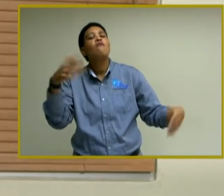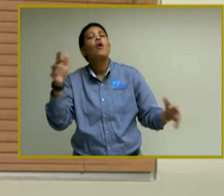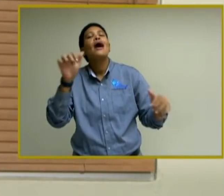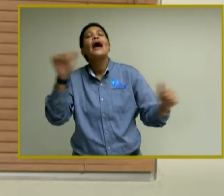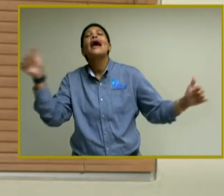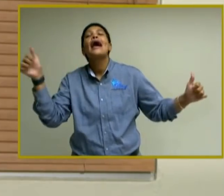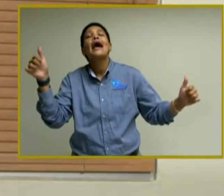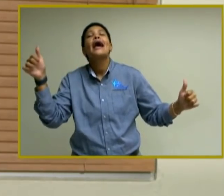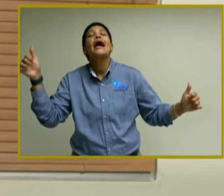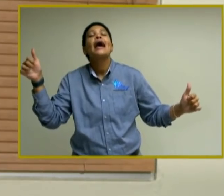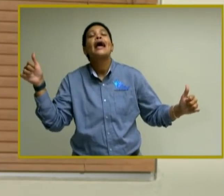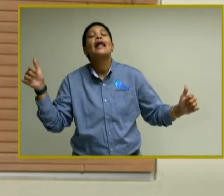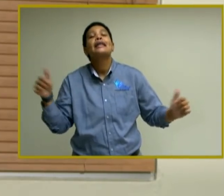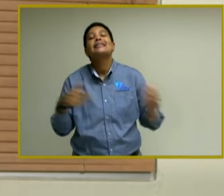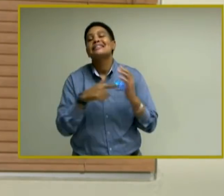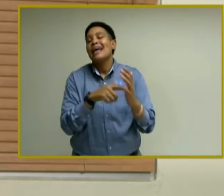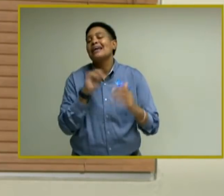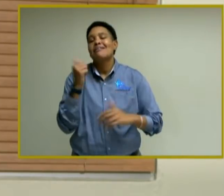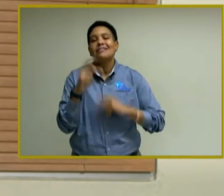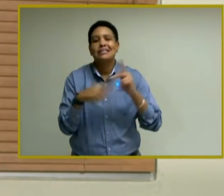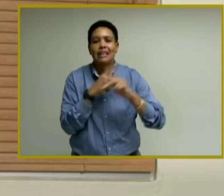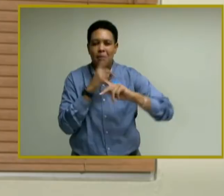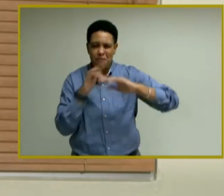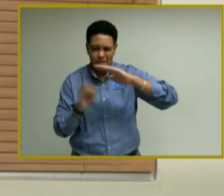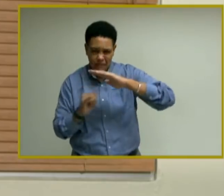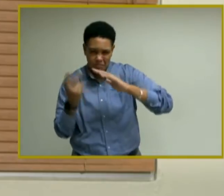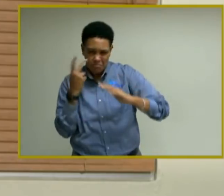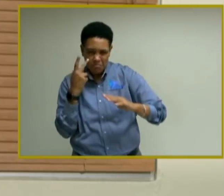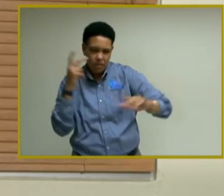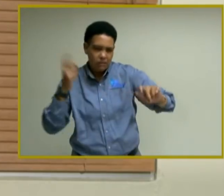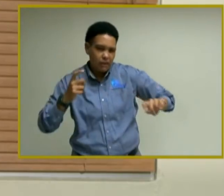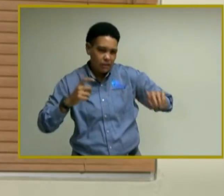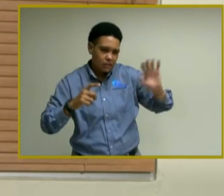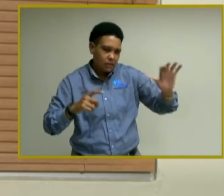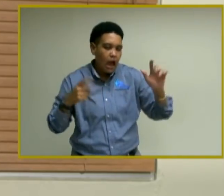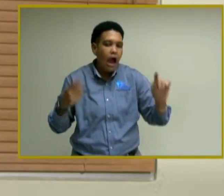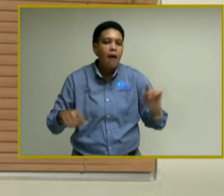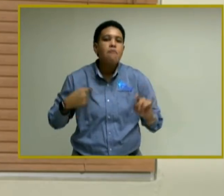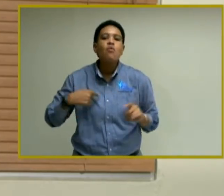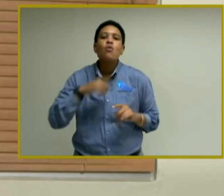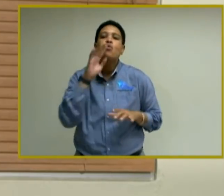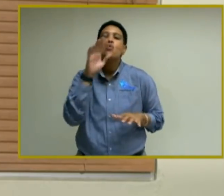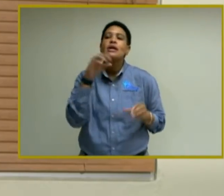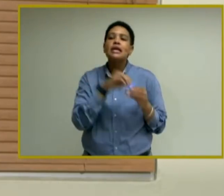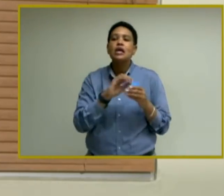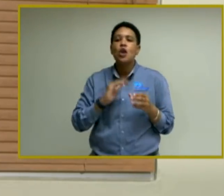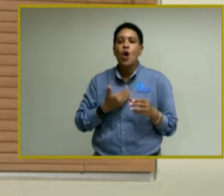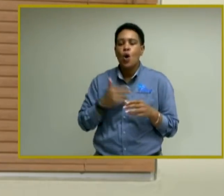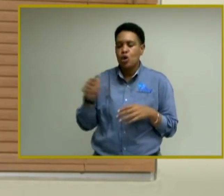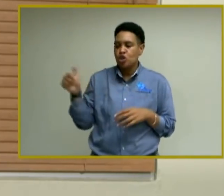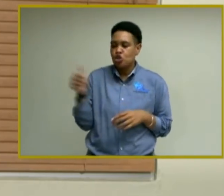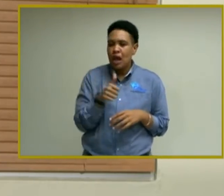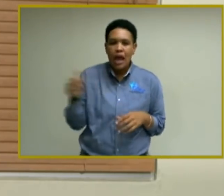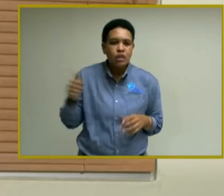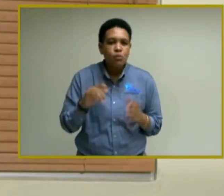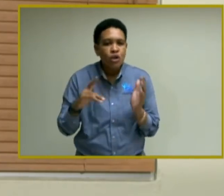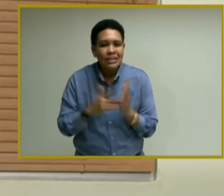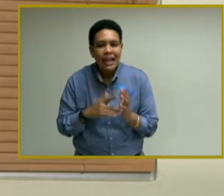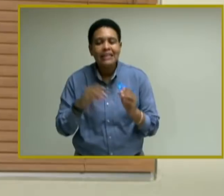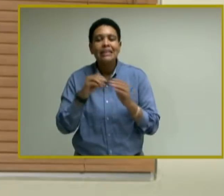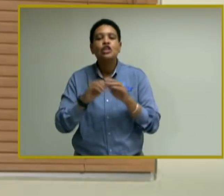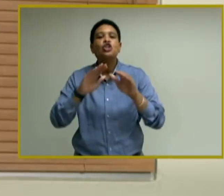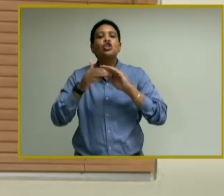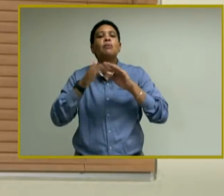any signs of any kinds of infection and testing. We would have been in our transport centers across